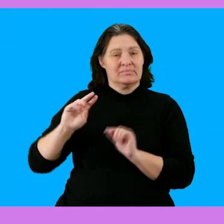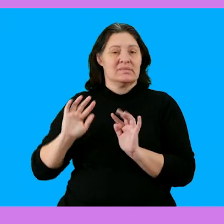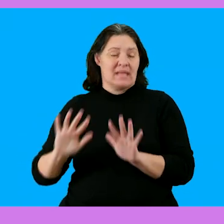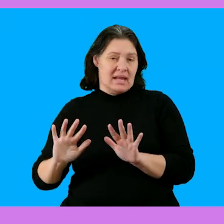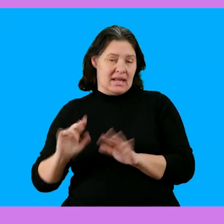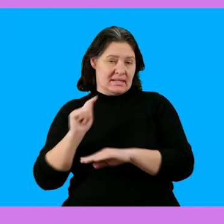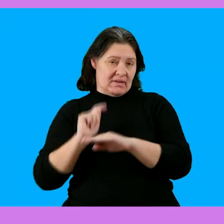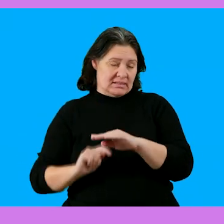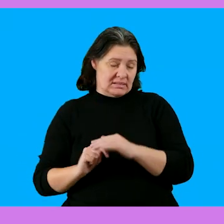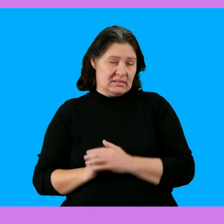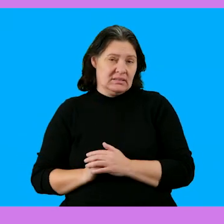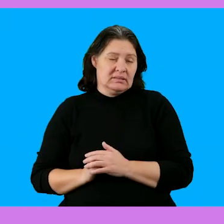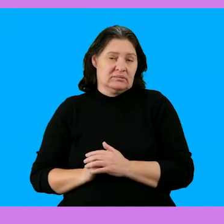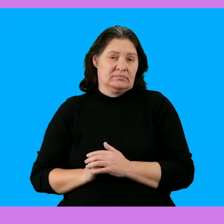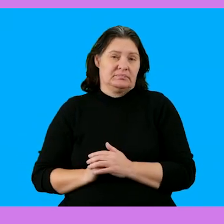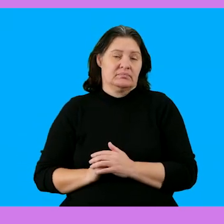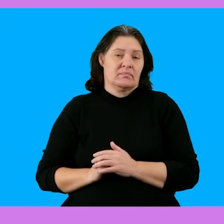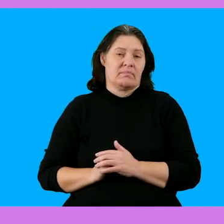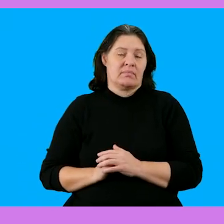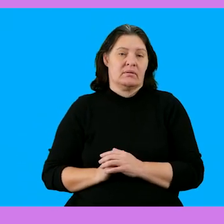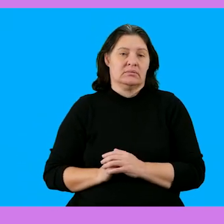that by 10. So